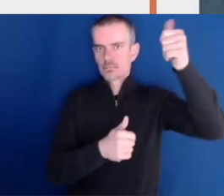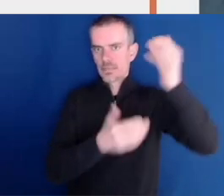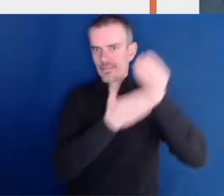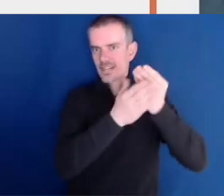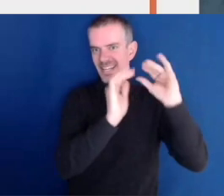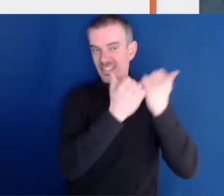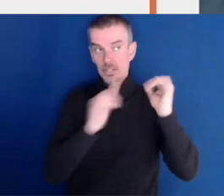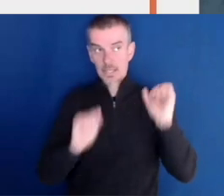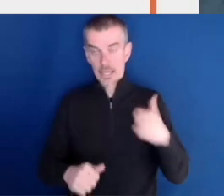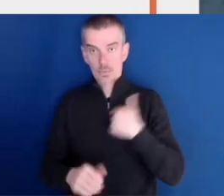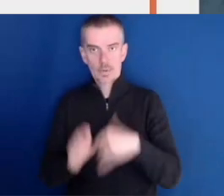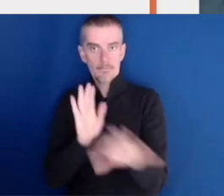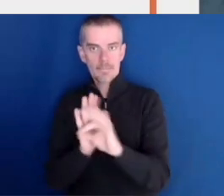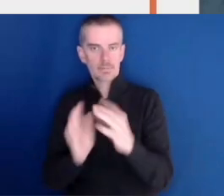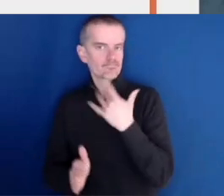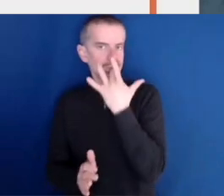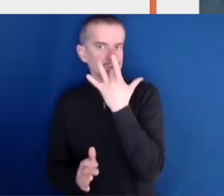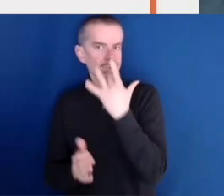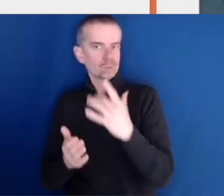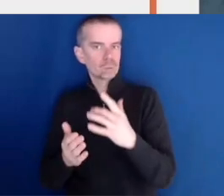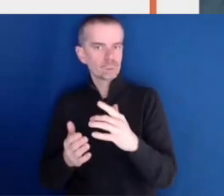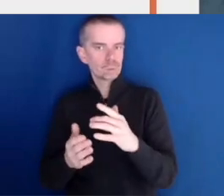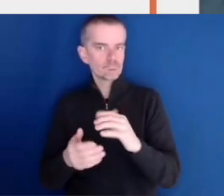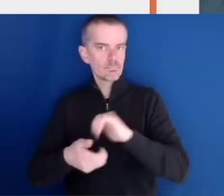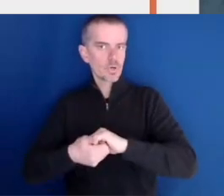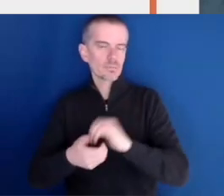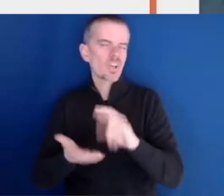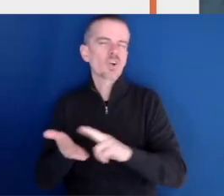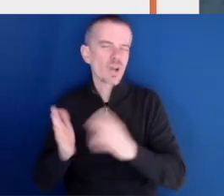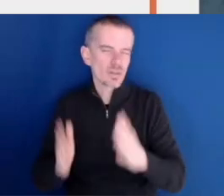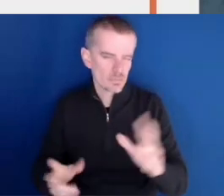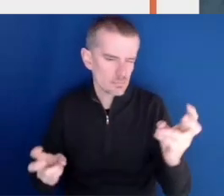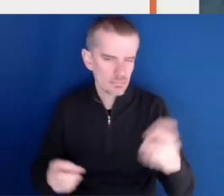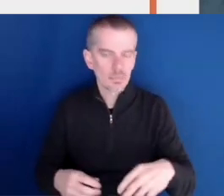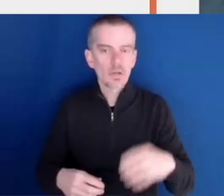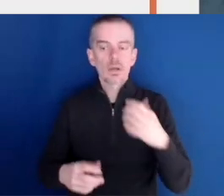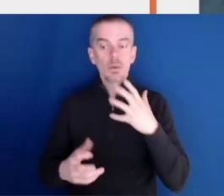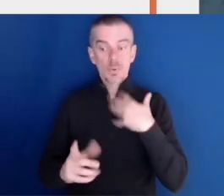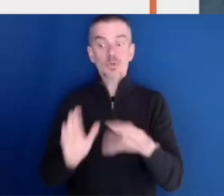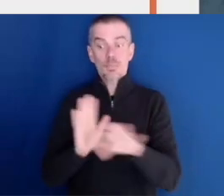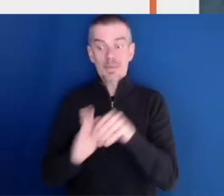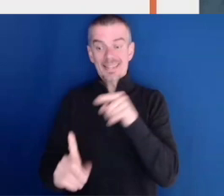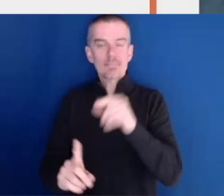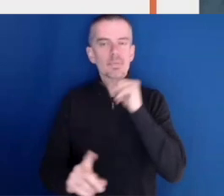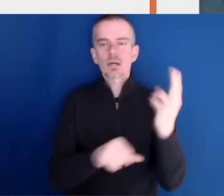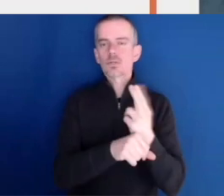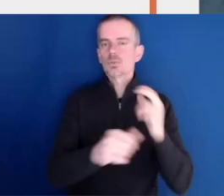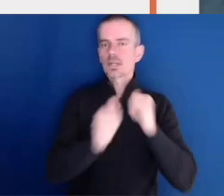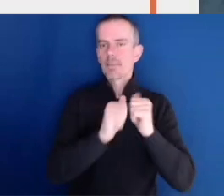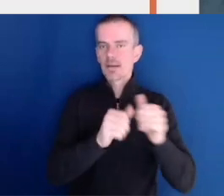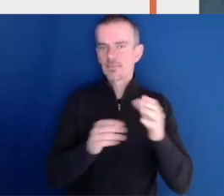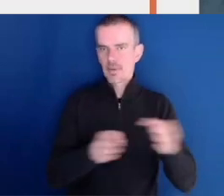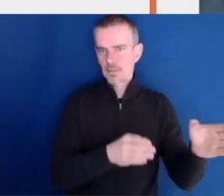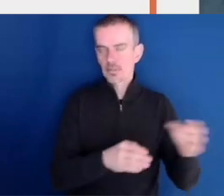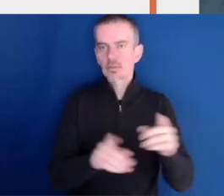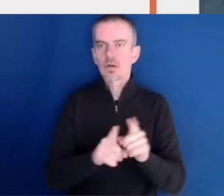So we're assuming that they're like a contractor, right? And we want to pick them, but we're not going to use competitive procurement methods, and we're also not going to